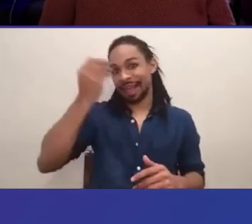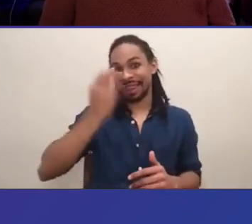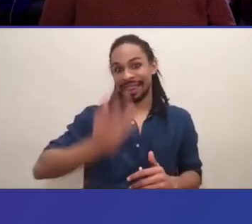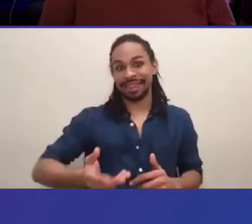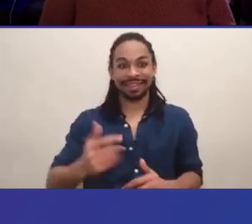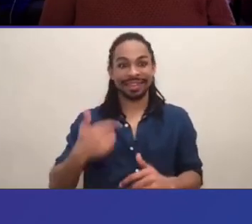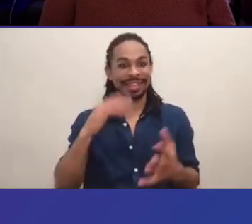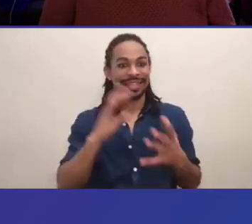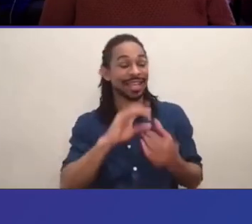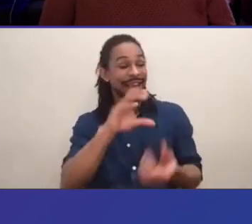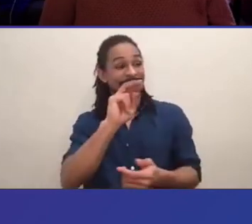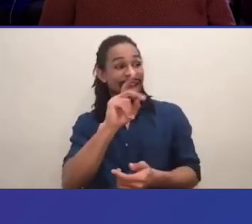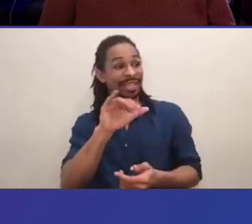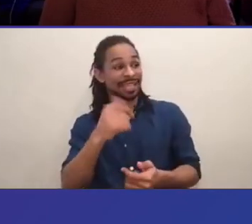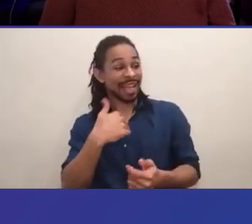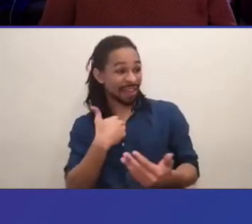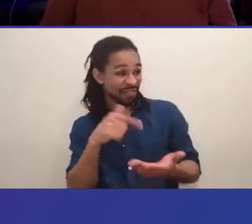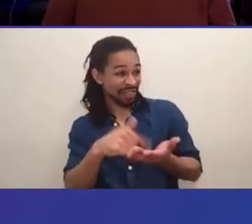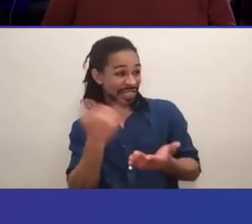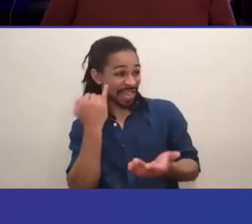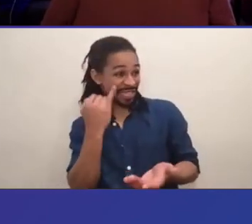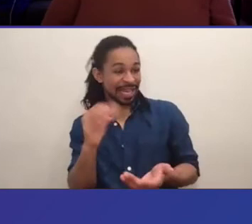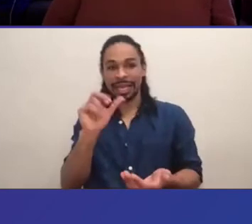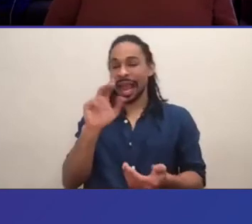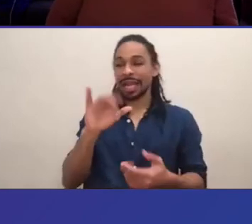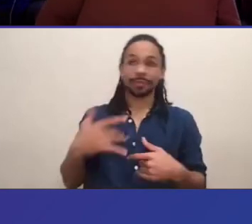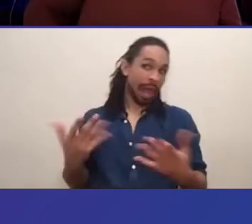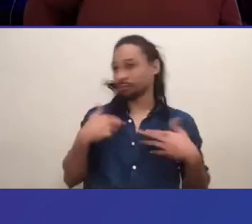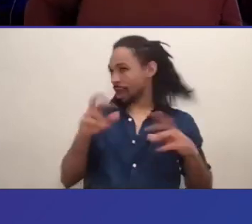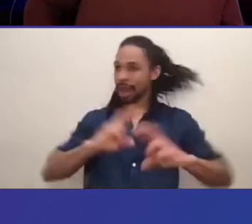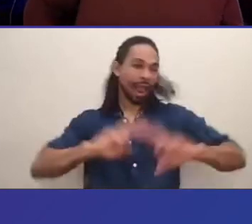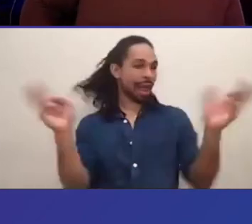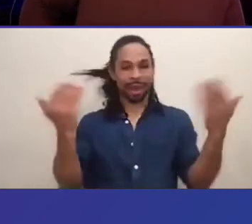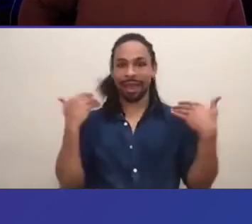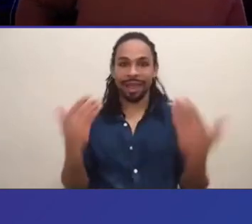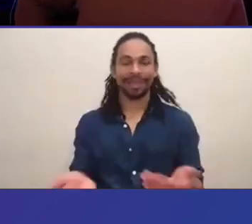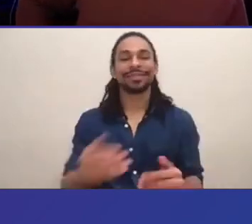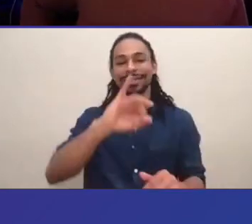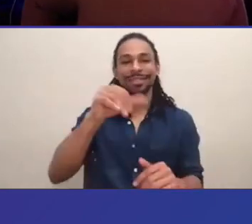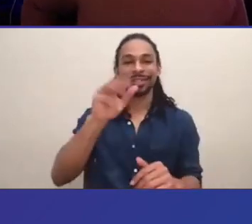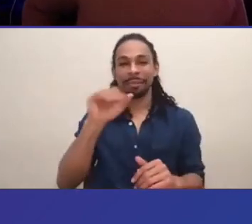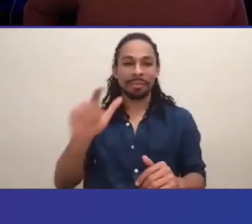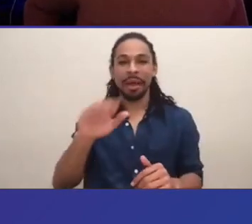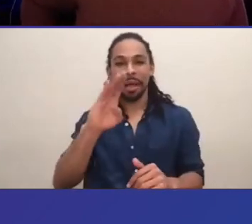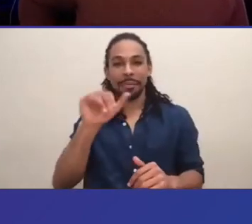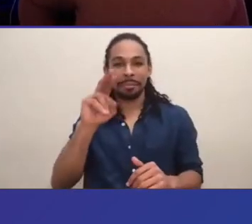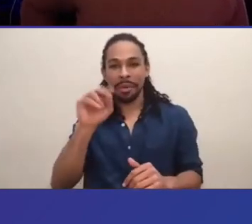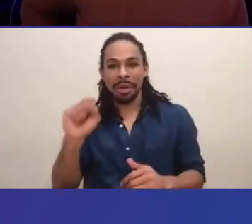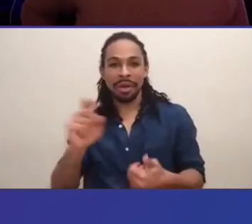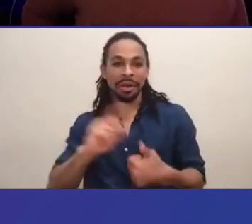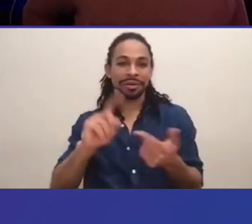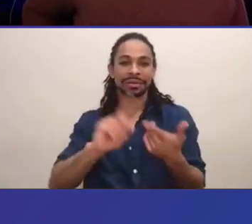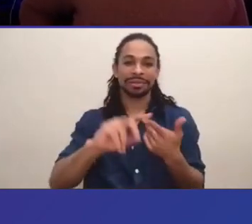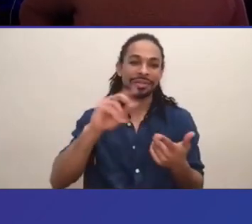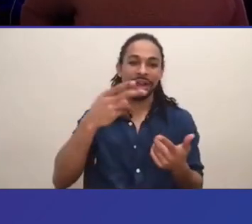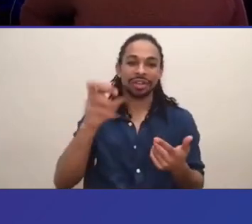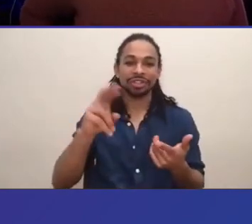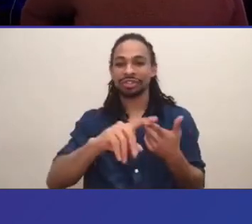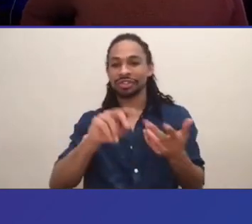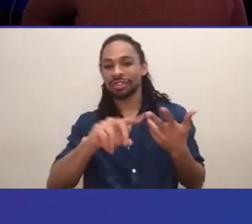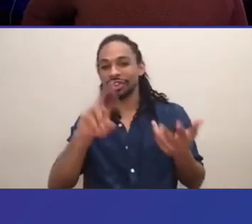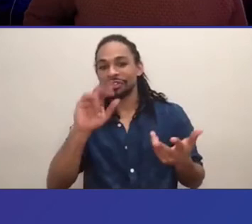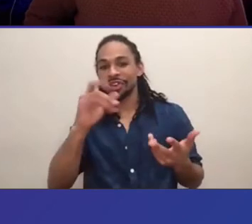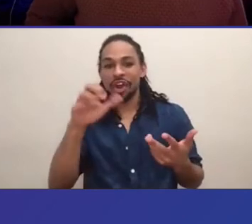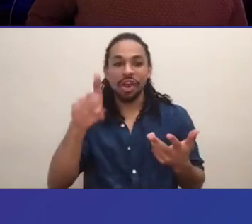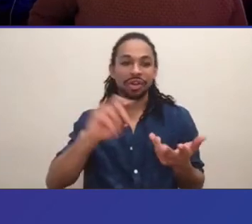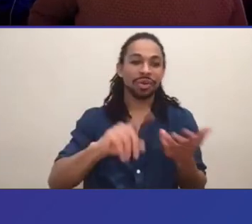I have this idea. She's like, I'm coming. I'm there. Jamal Barnes, Orlando Hunter, Ricardo Valentine's,